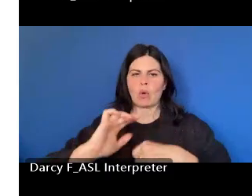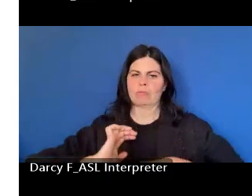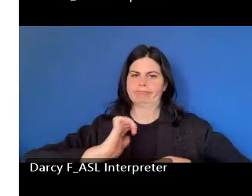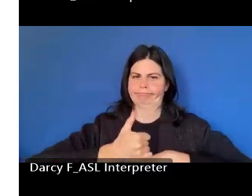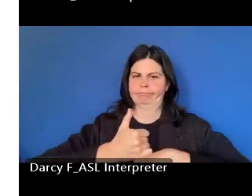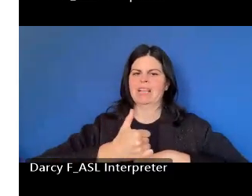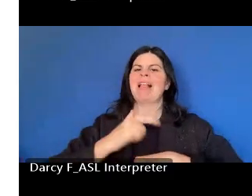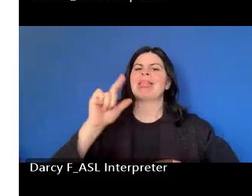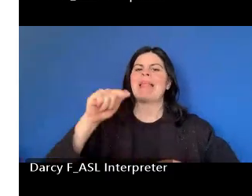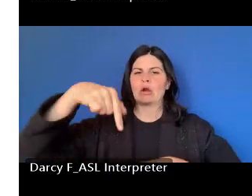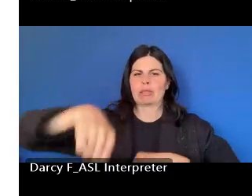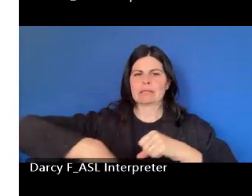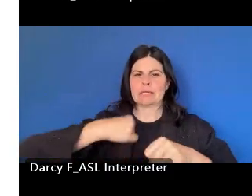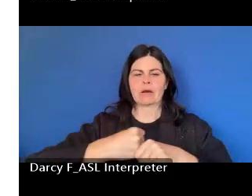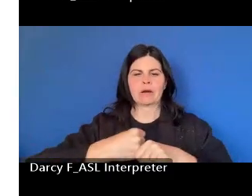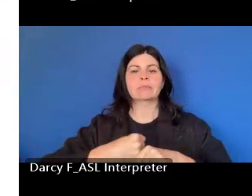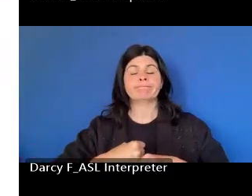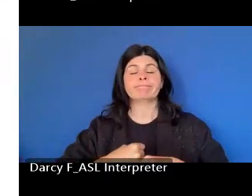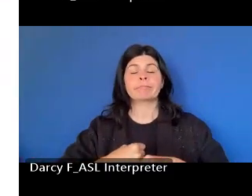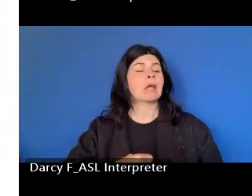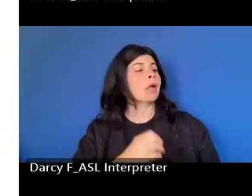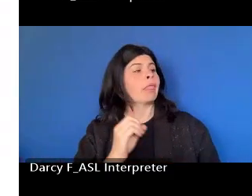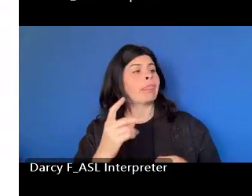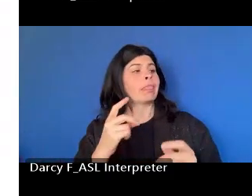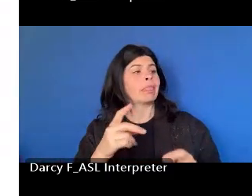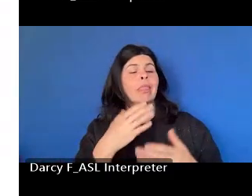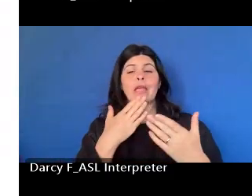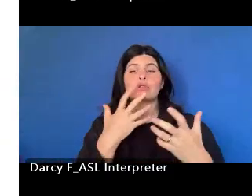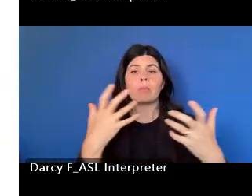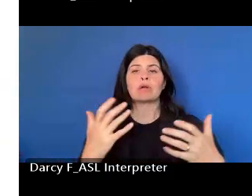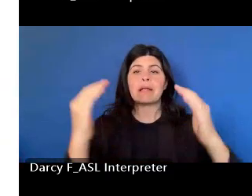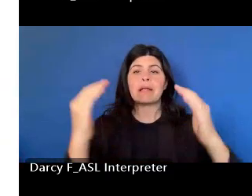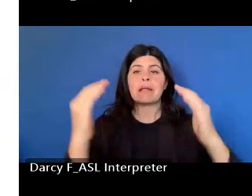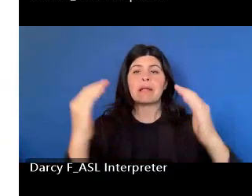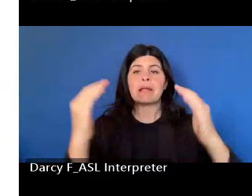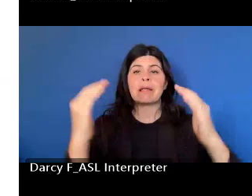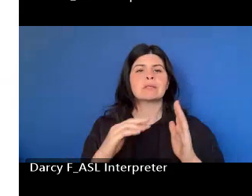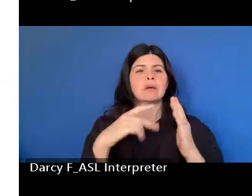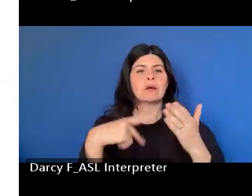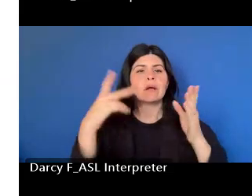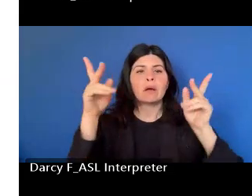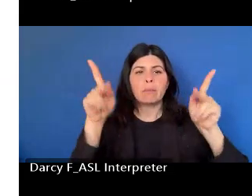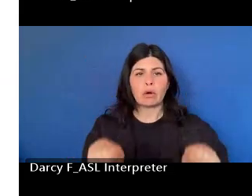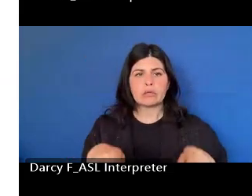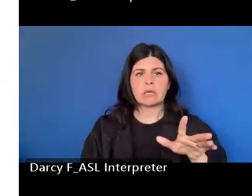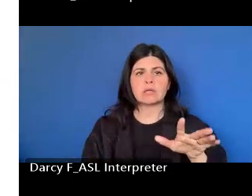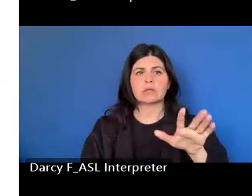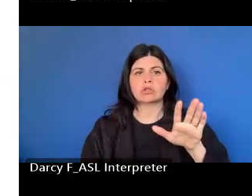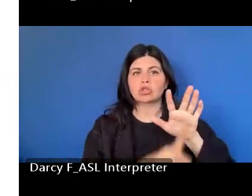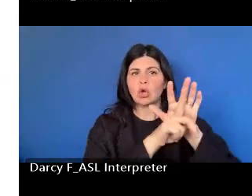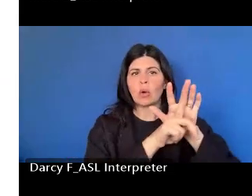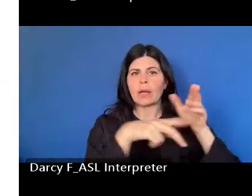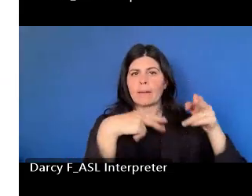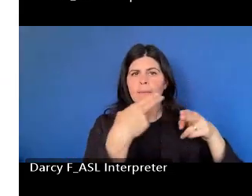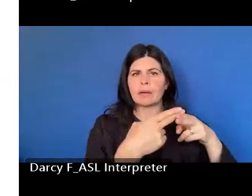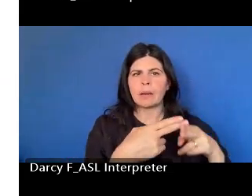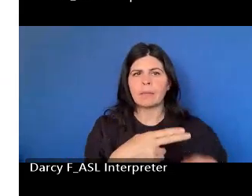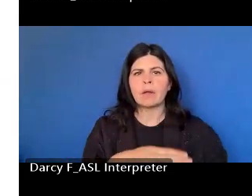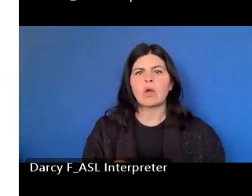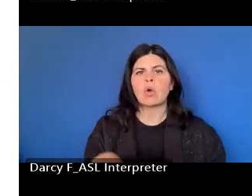Thank you so much. All right, the next person that I have who's raised their hand is showing up on my screen is Ratepayer